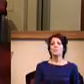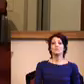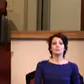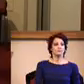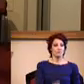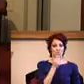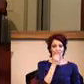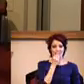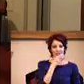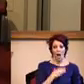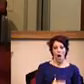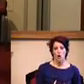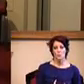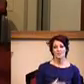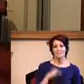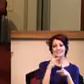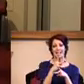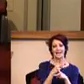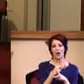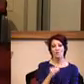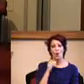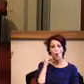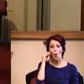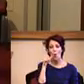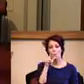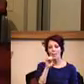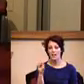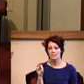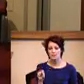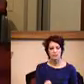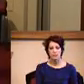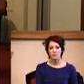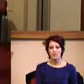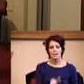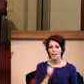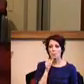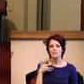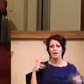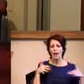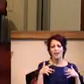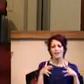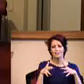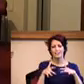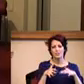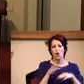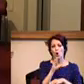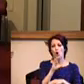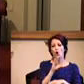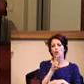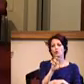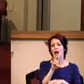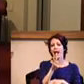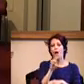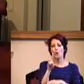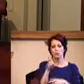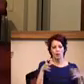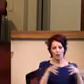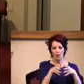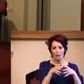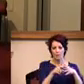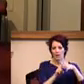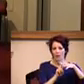just one of the crowd that he would have to step out from the crowd and live his life in a very